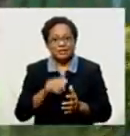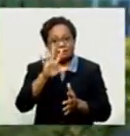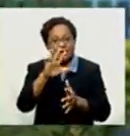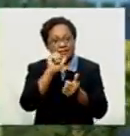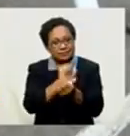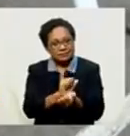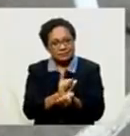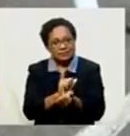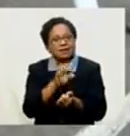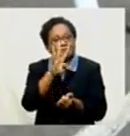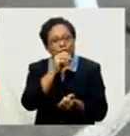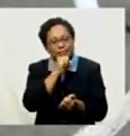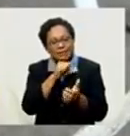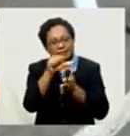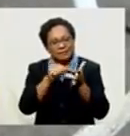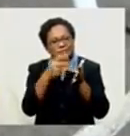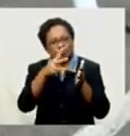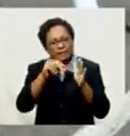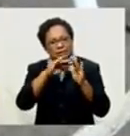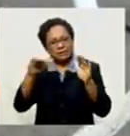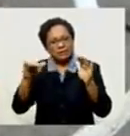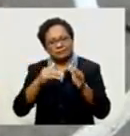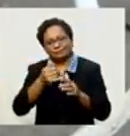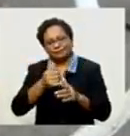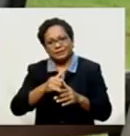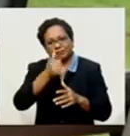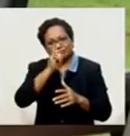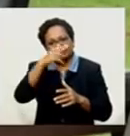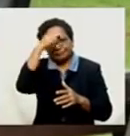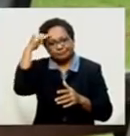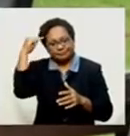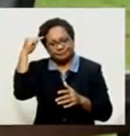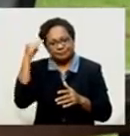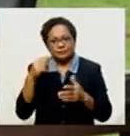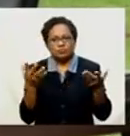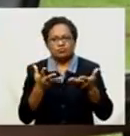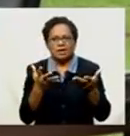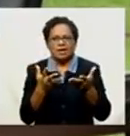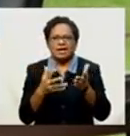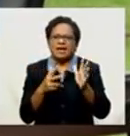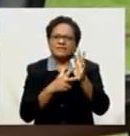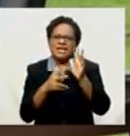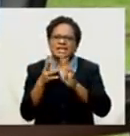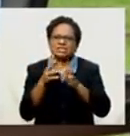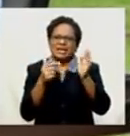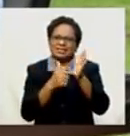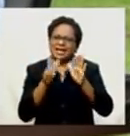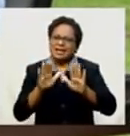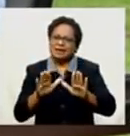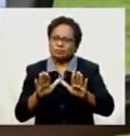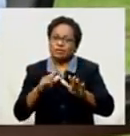4 men in their 20s found intoxicated in Vanuandina